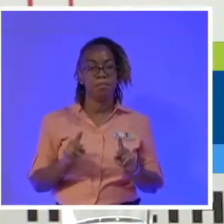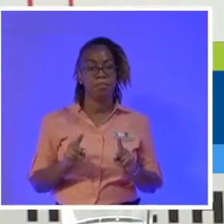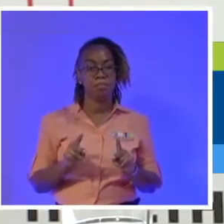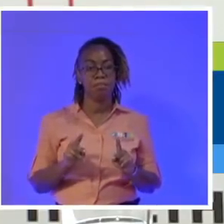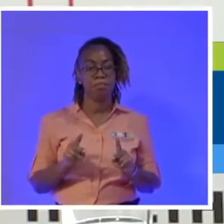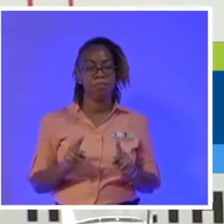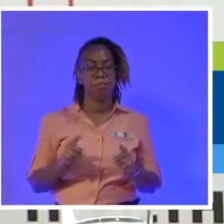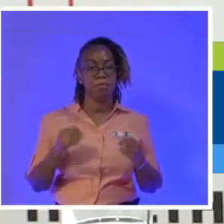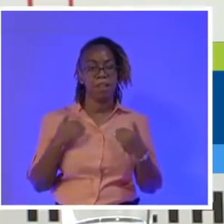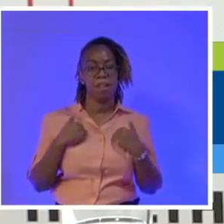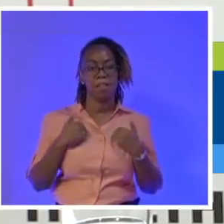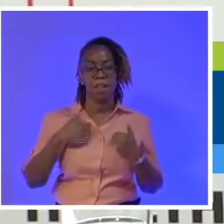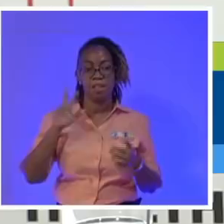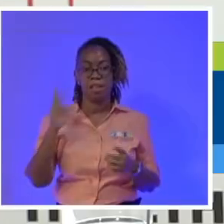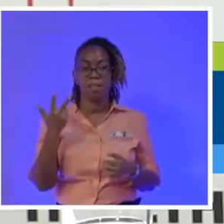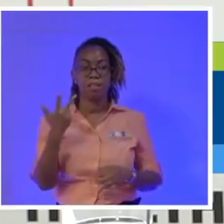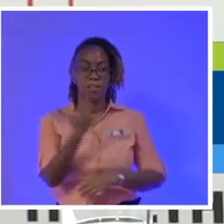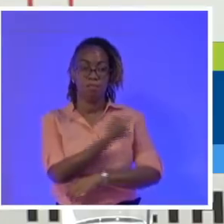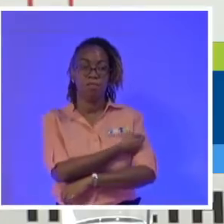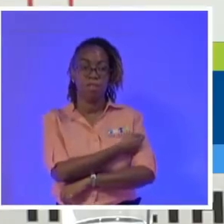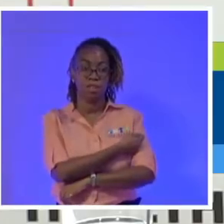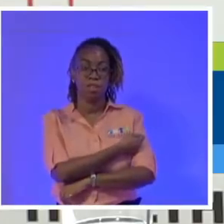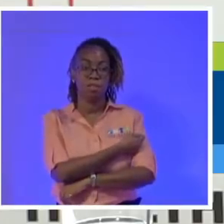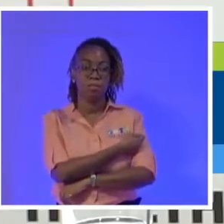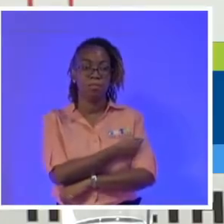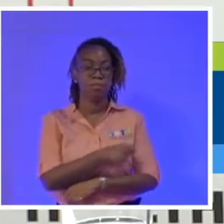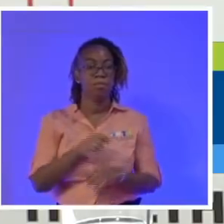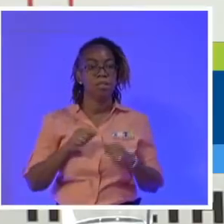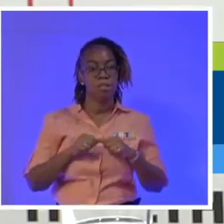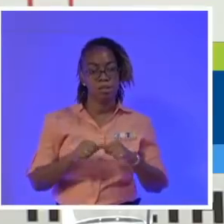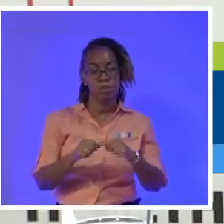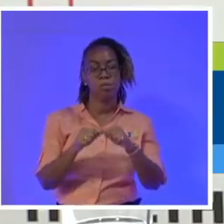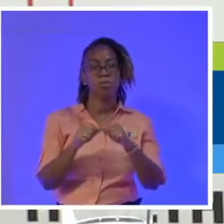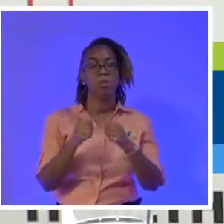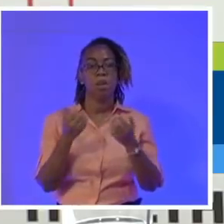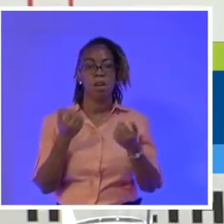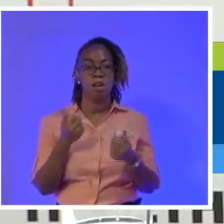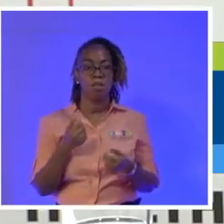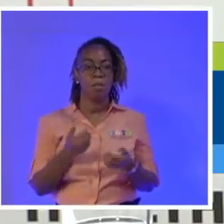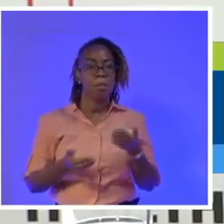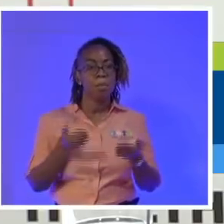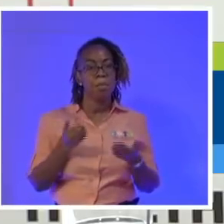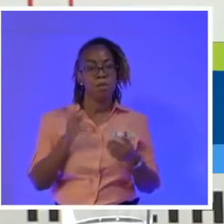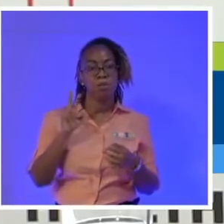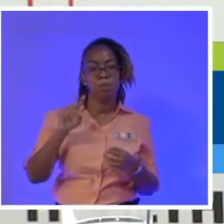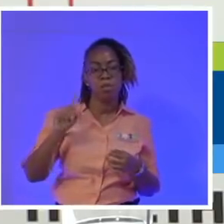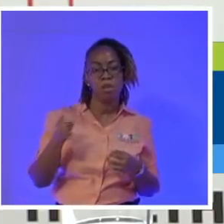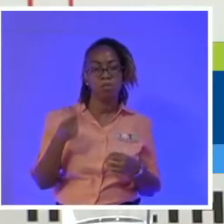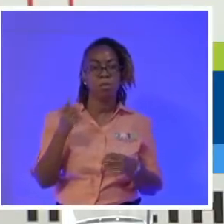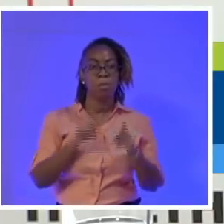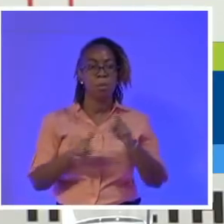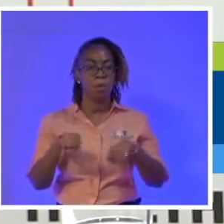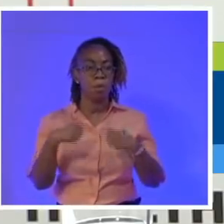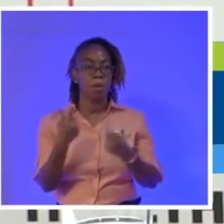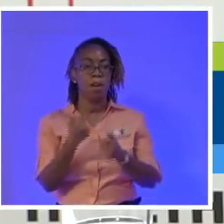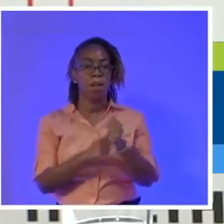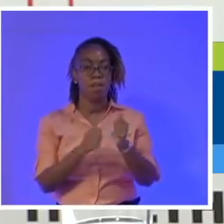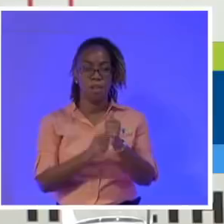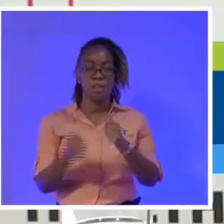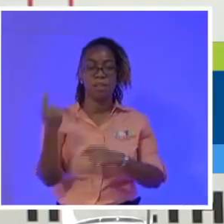booster shots, that continues to climb by about 2,000 a day, which we are grateful for. It's